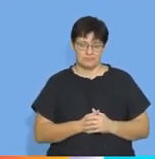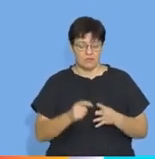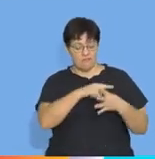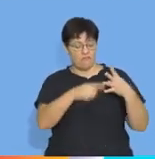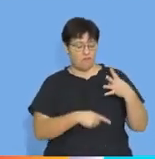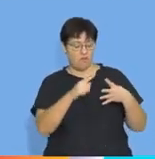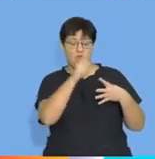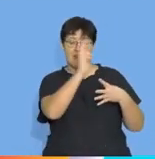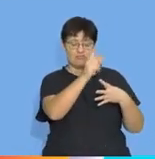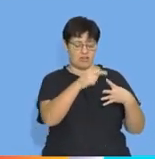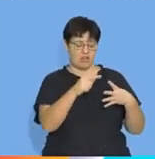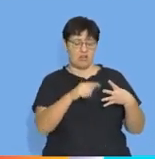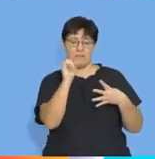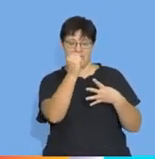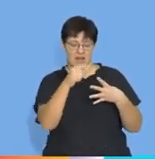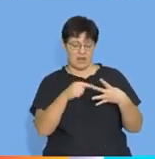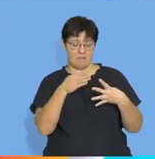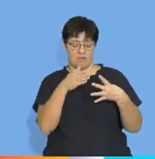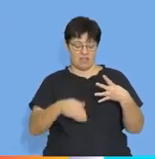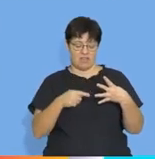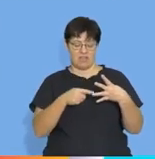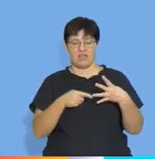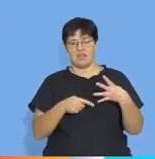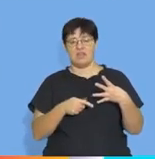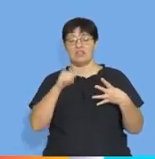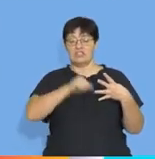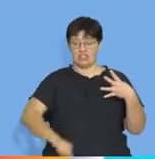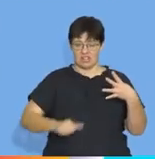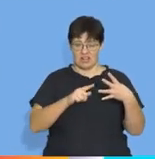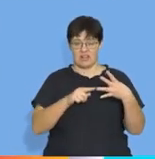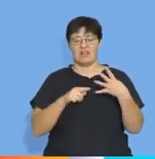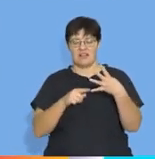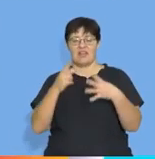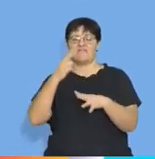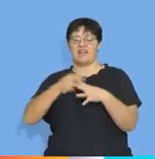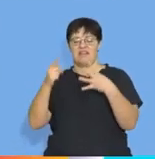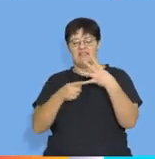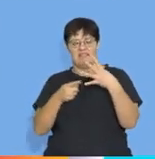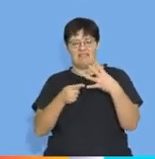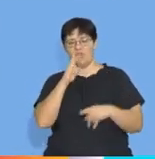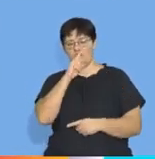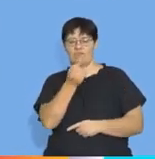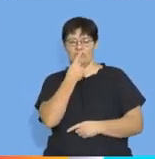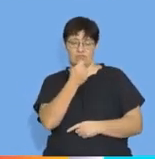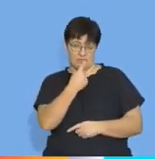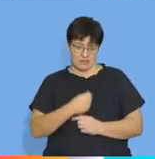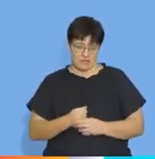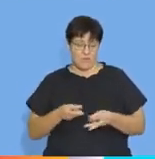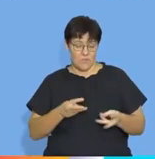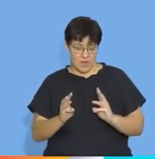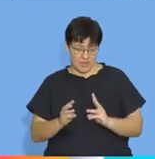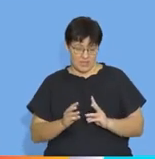conception. And the 4 main categories are natural, mechanical barrier, we looked at surgical procedures, and finally we looked